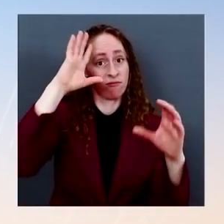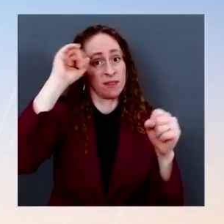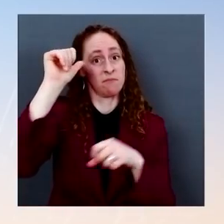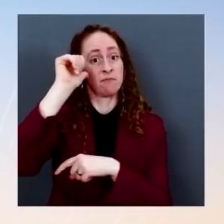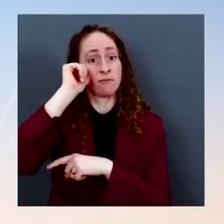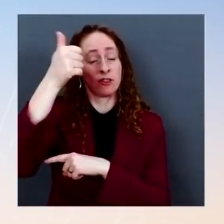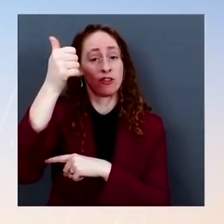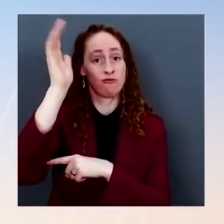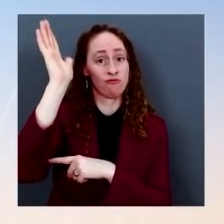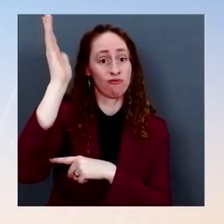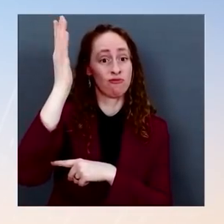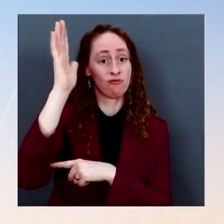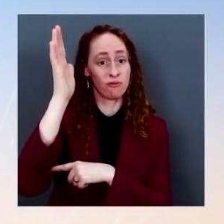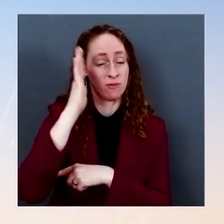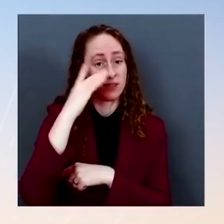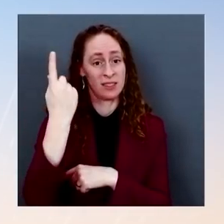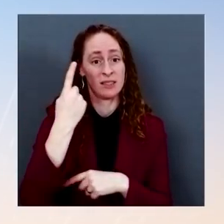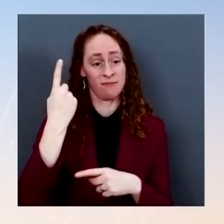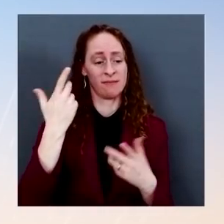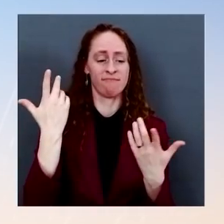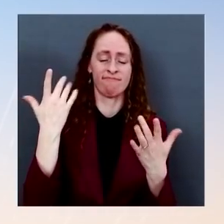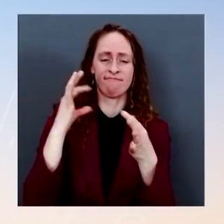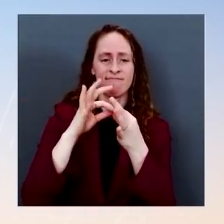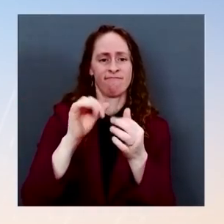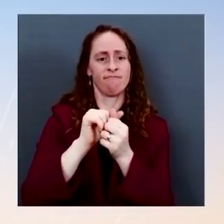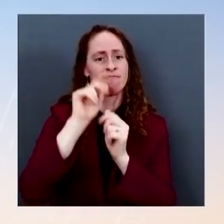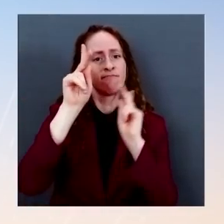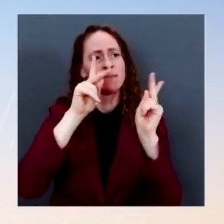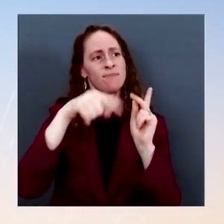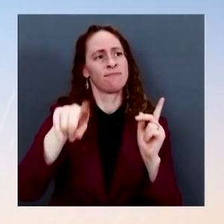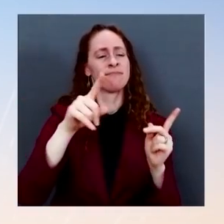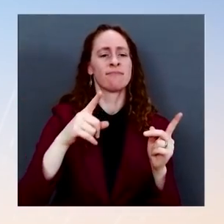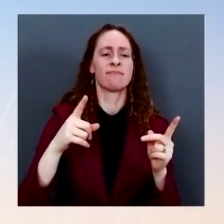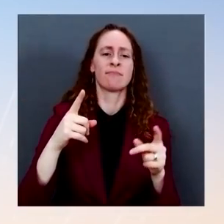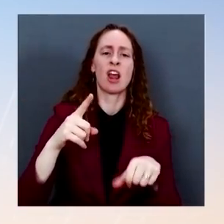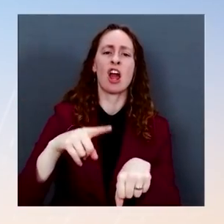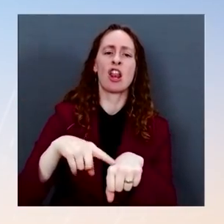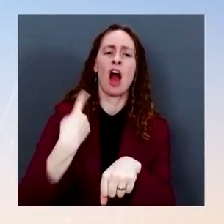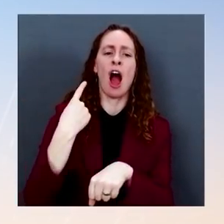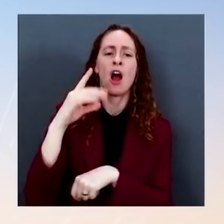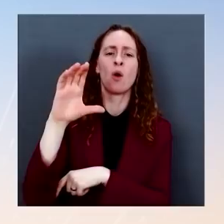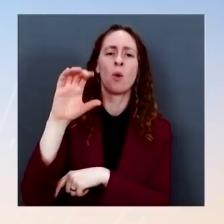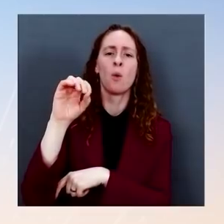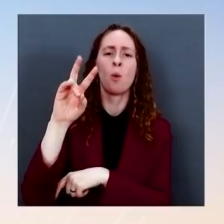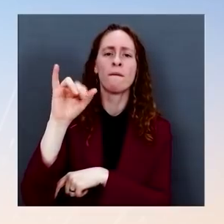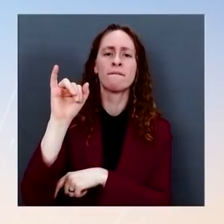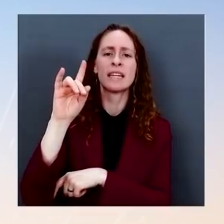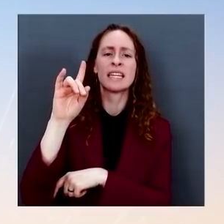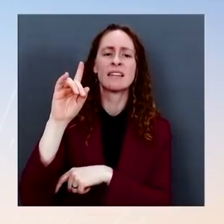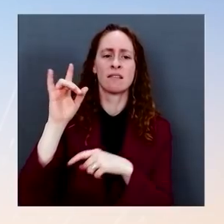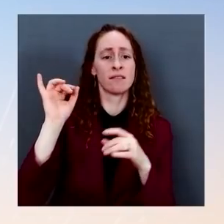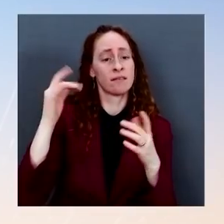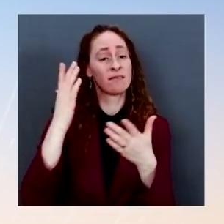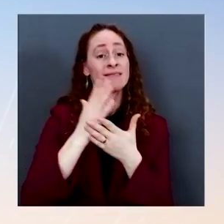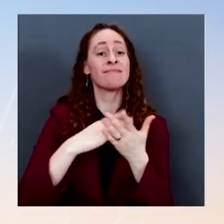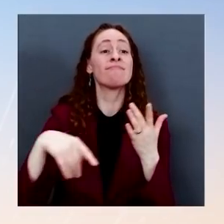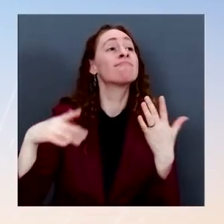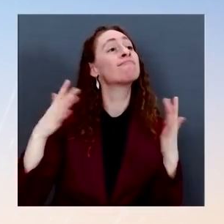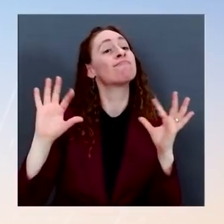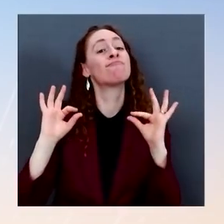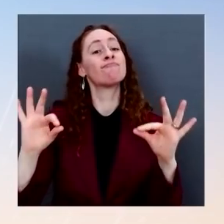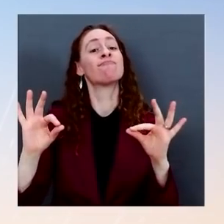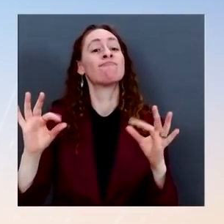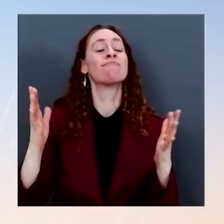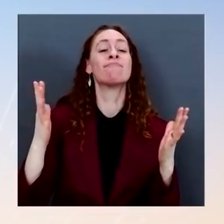ending COVID, but experts certainly seem to say that COVID may be here to stay much longer than that. Does the